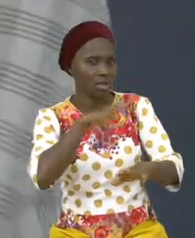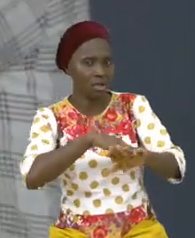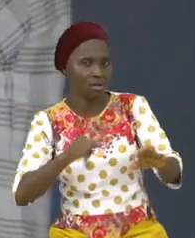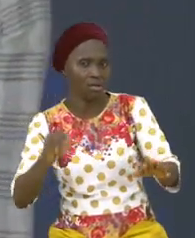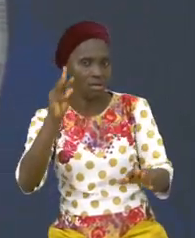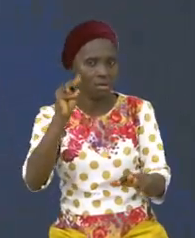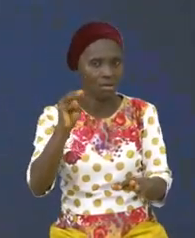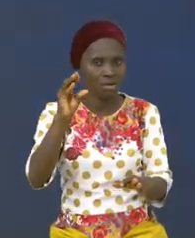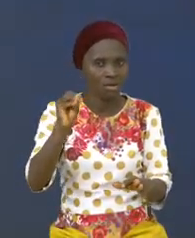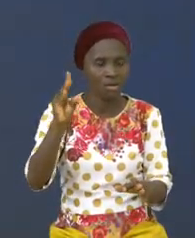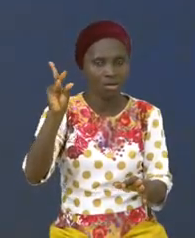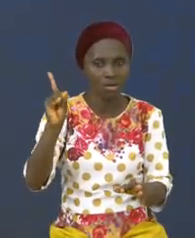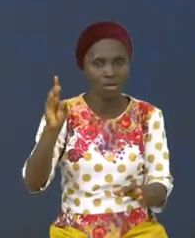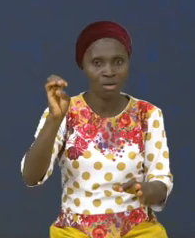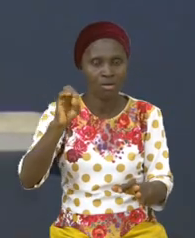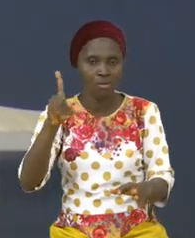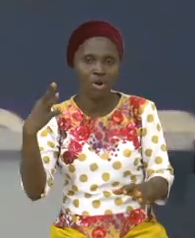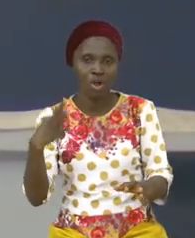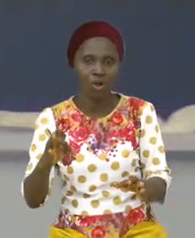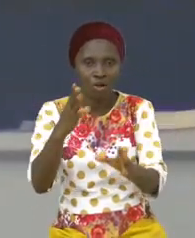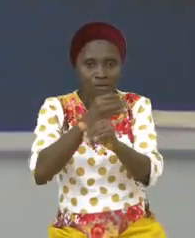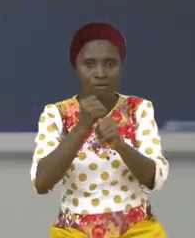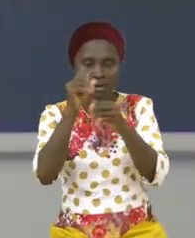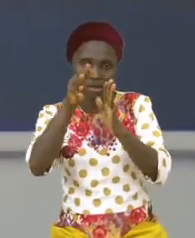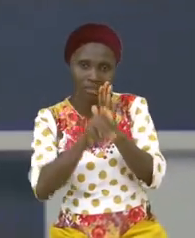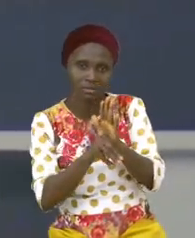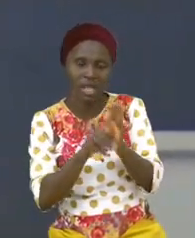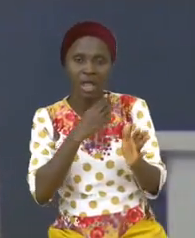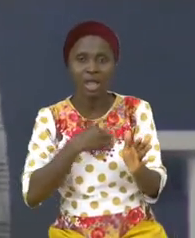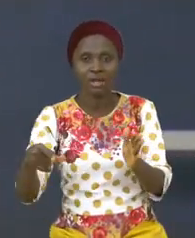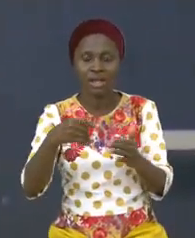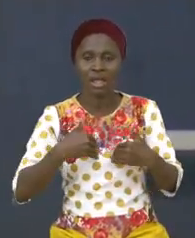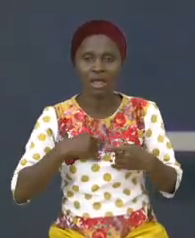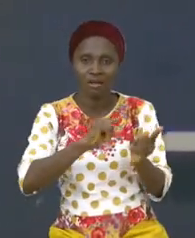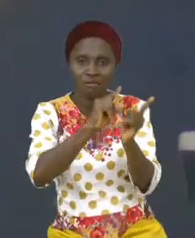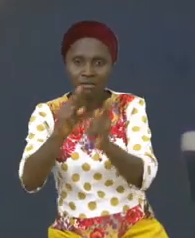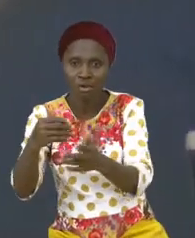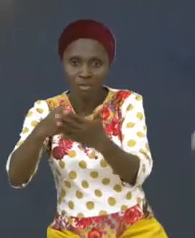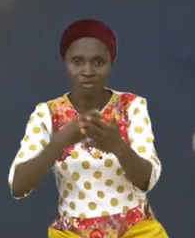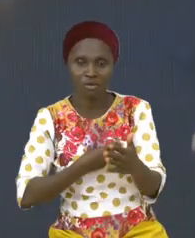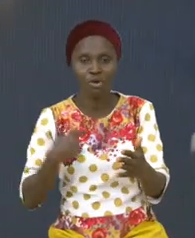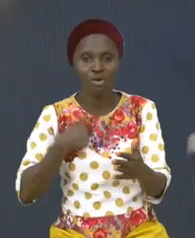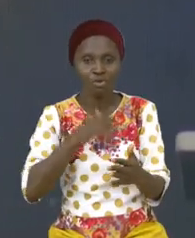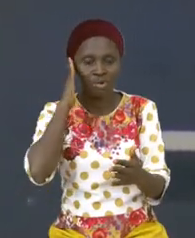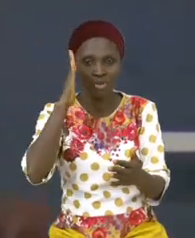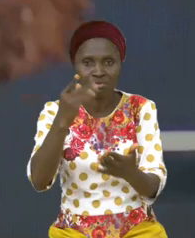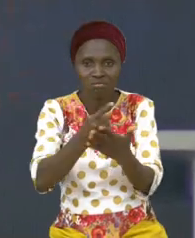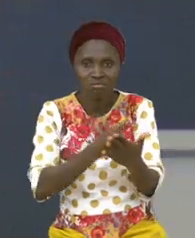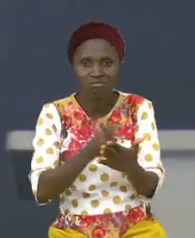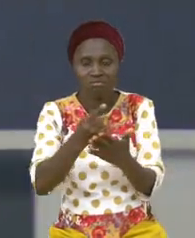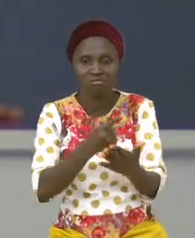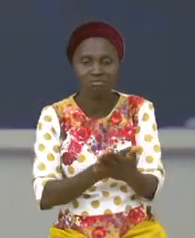achievement. And they have gone before us, we confer with them, we consult with them.